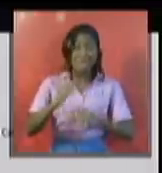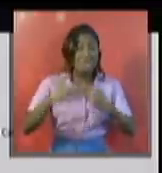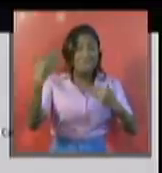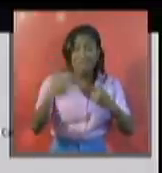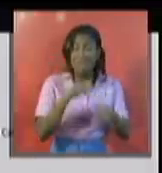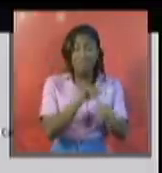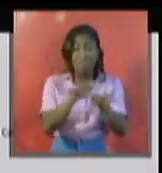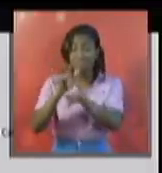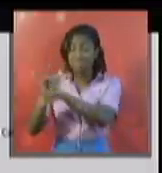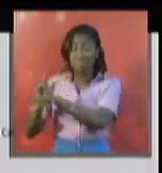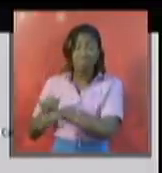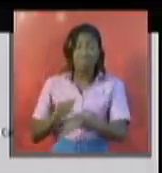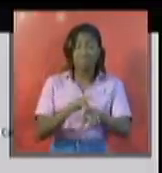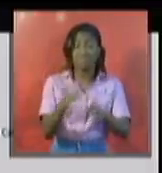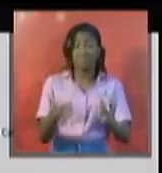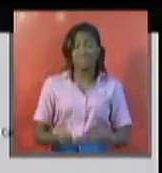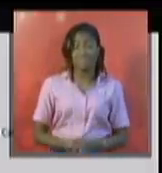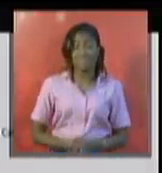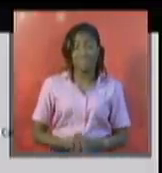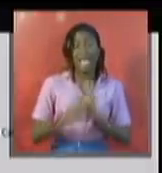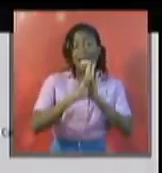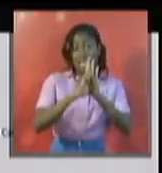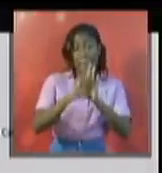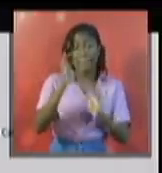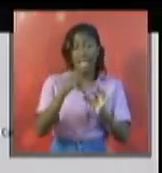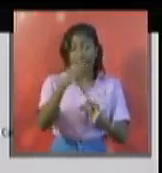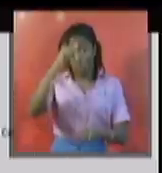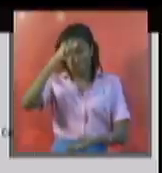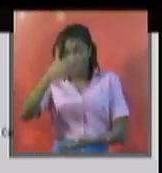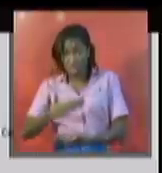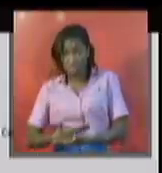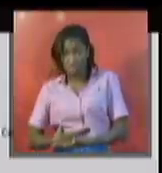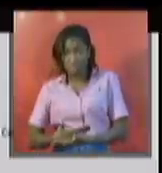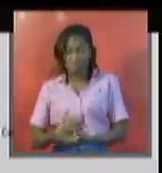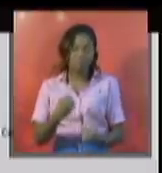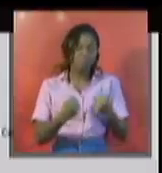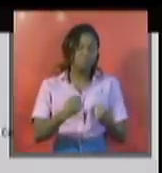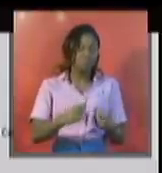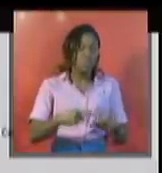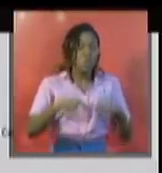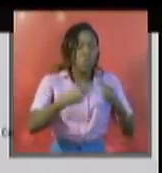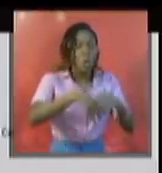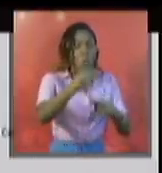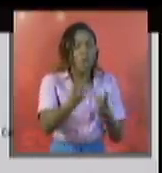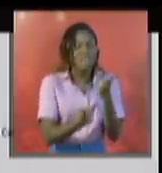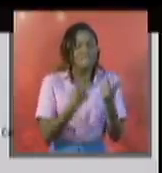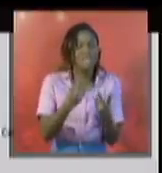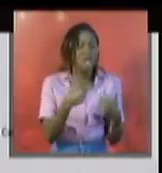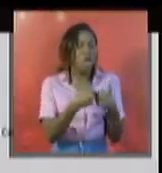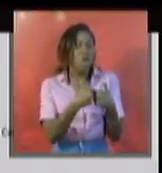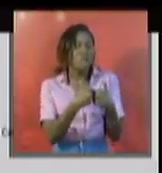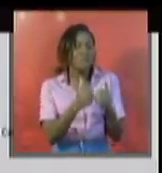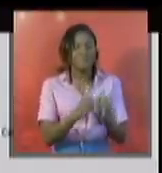terms. If your son visits his girlfriend and you later sneak over for a coffee with a